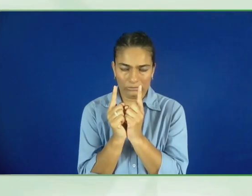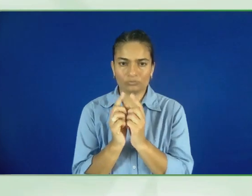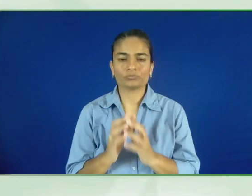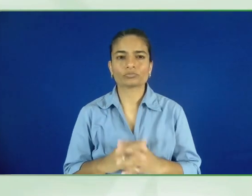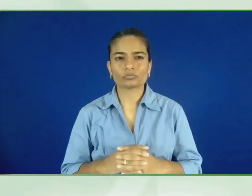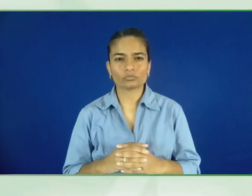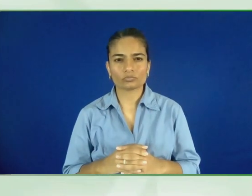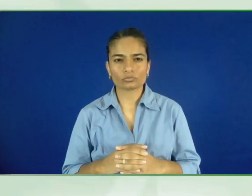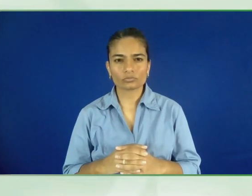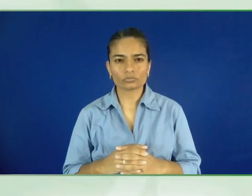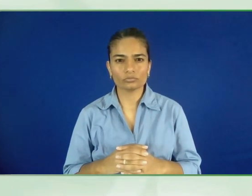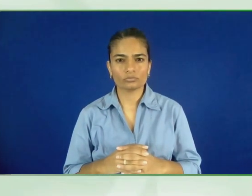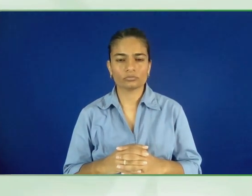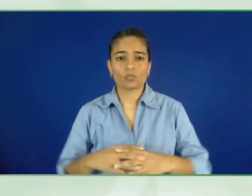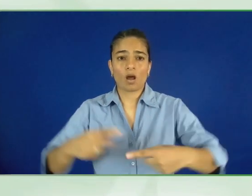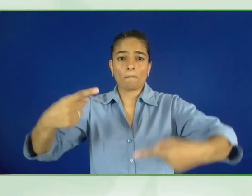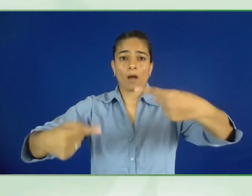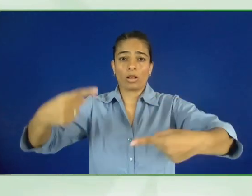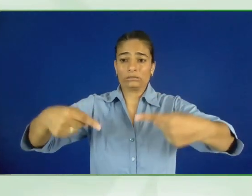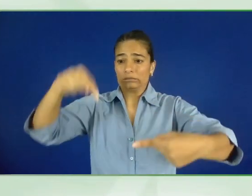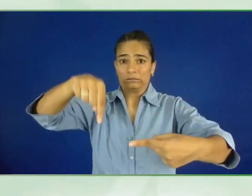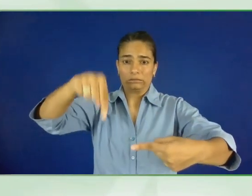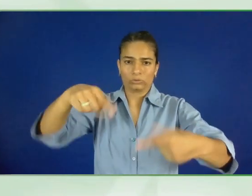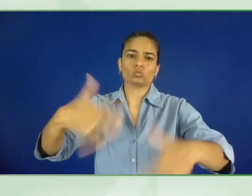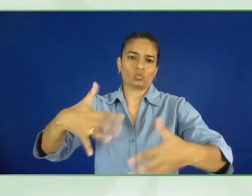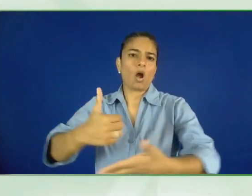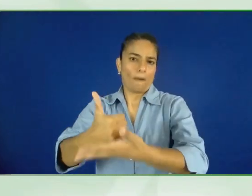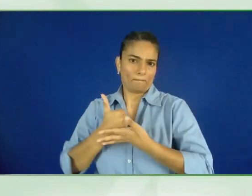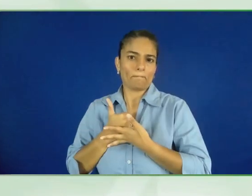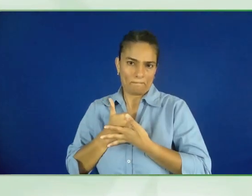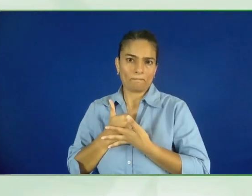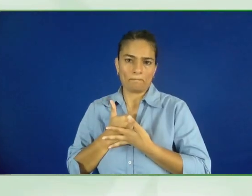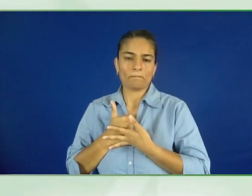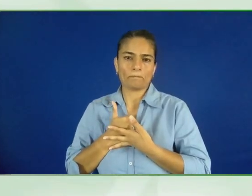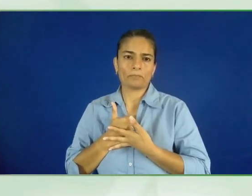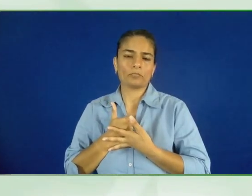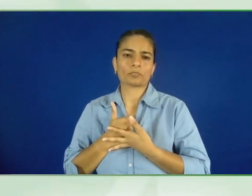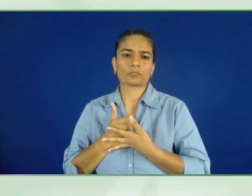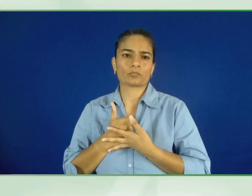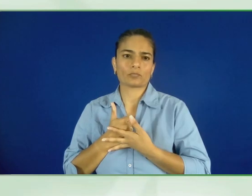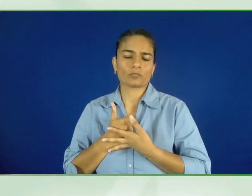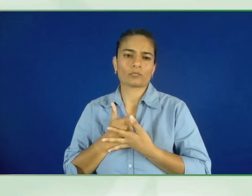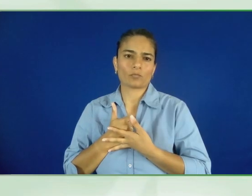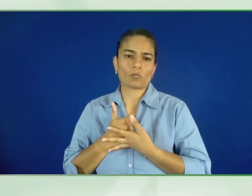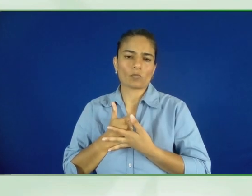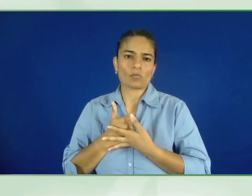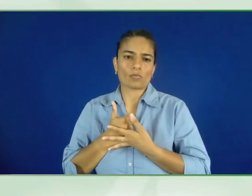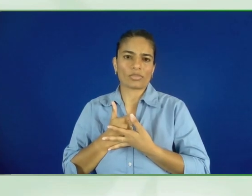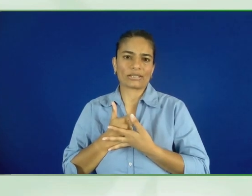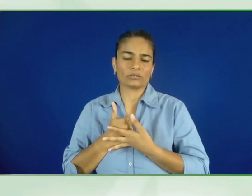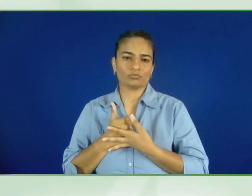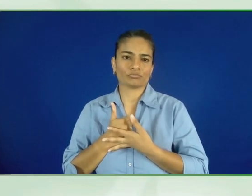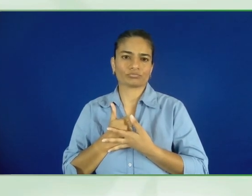me with like that whole the whole speaking out against this sort of